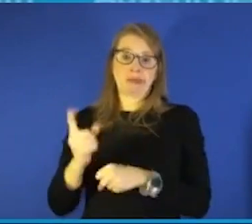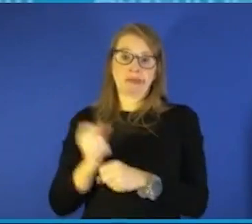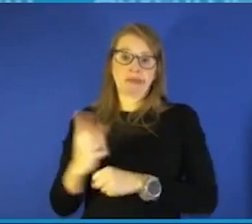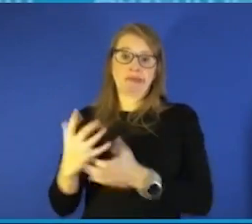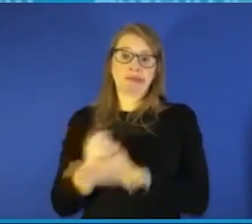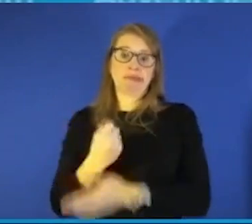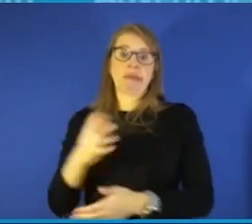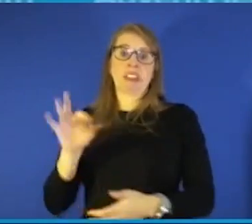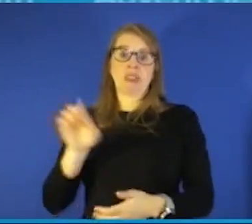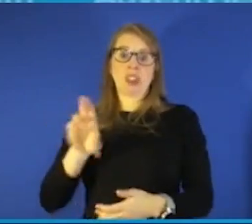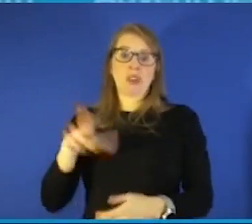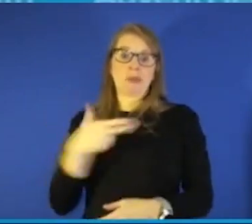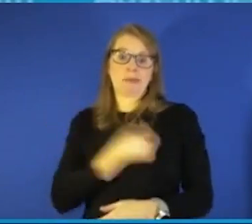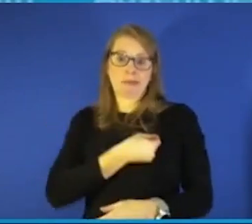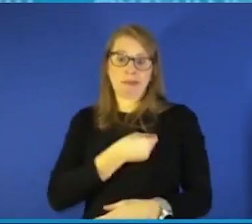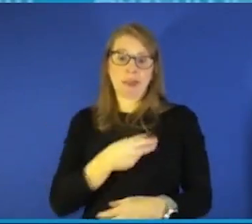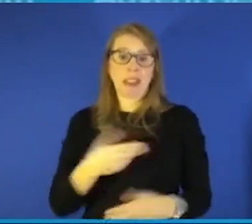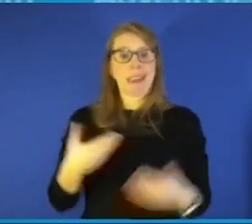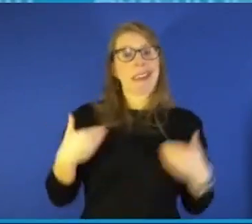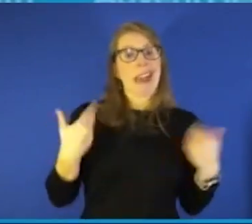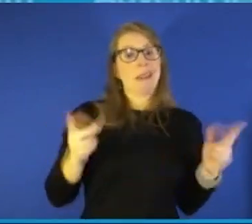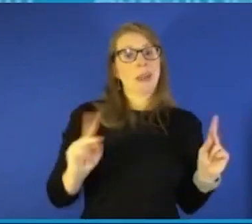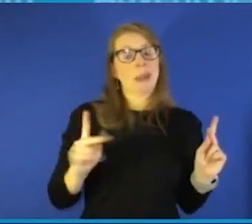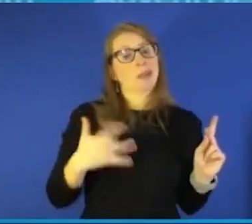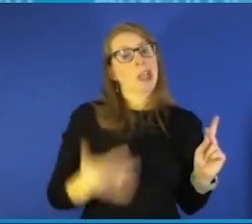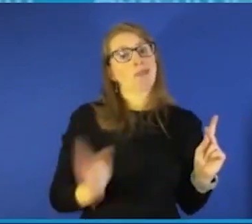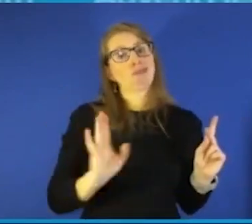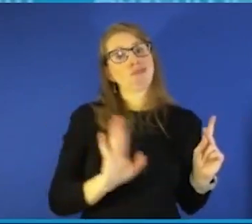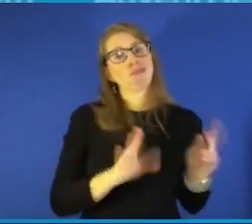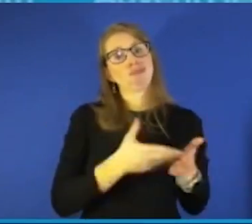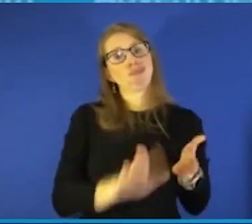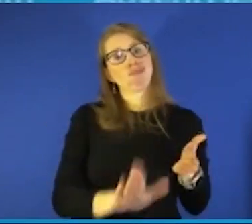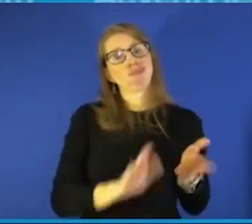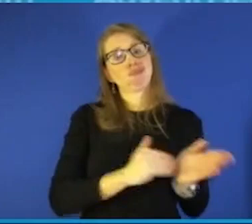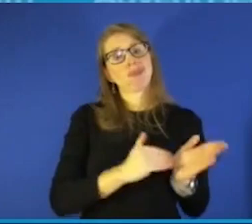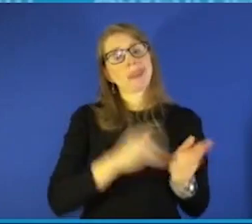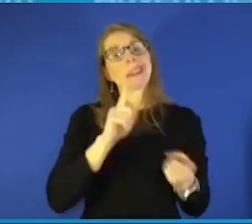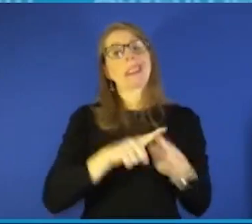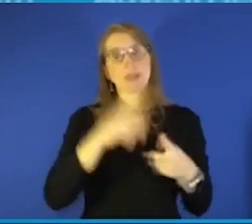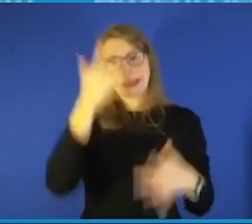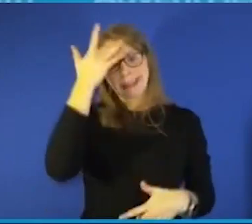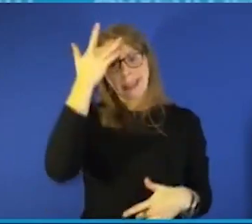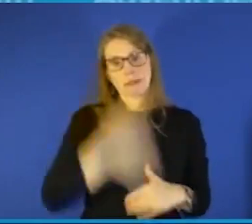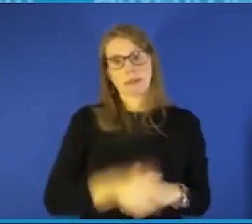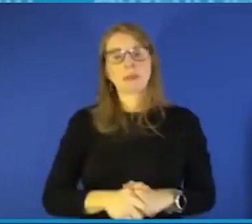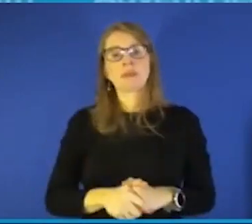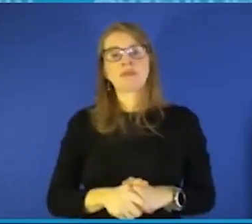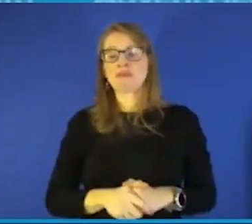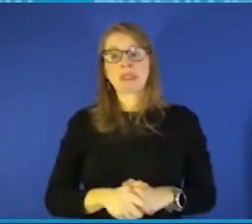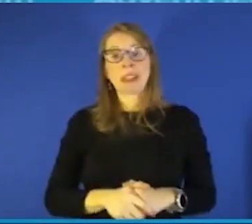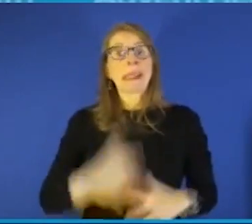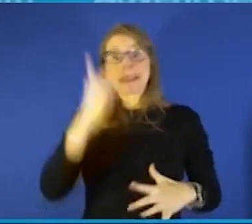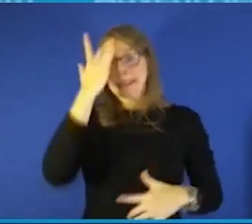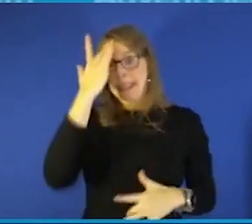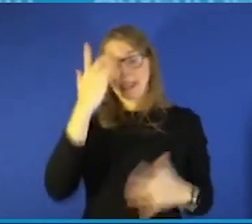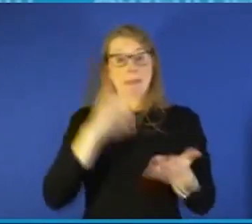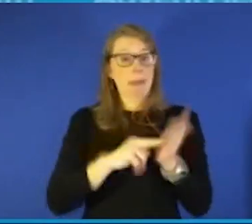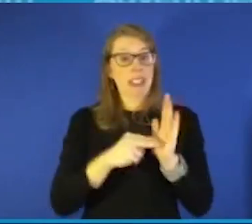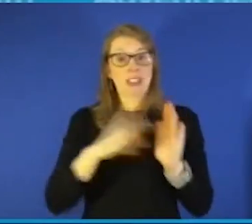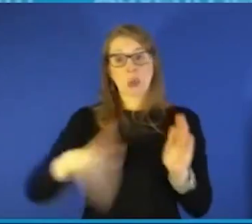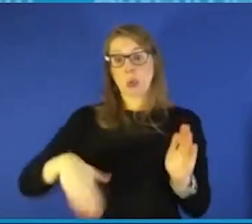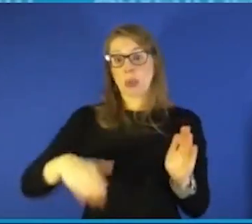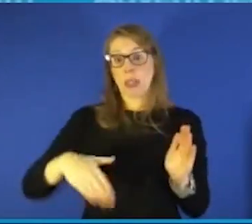flu vaccine, and those younger individuals tend not to go to the doctor until they're sick. And by then it's too late to get the flu vaccine.